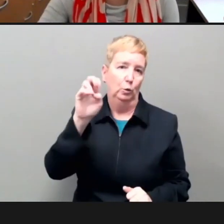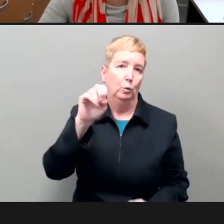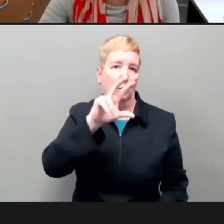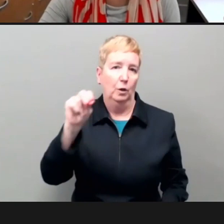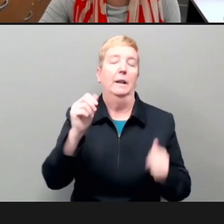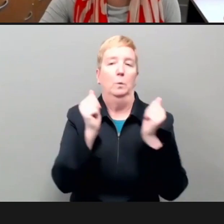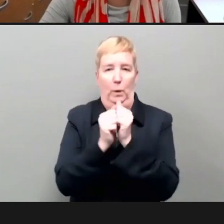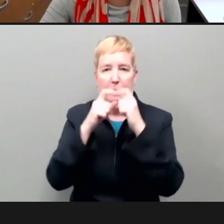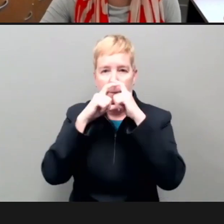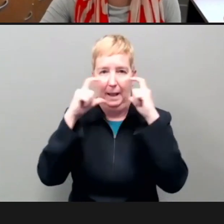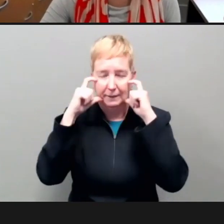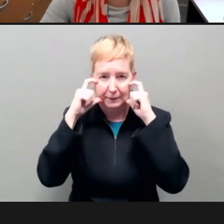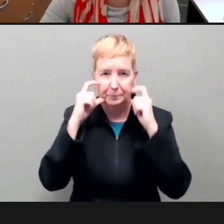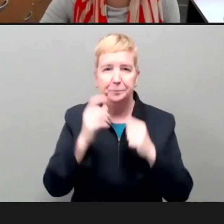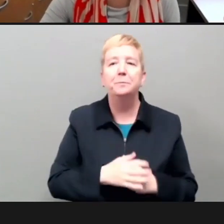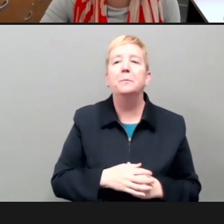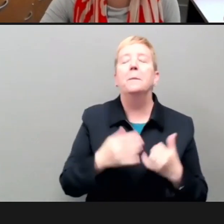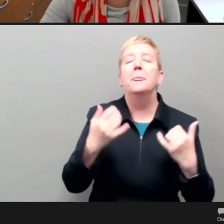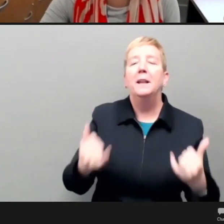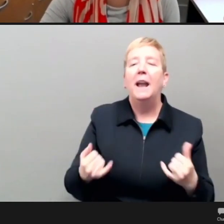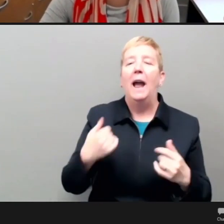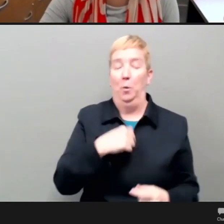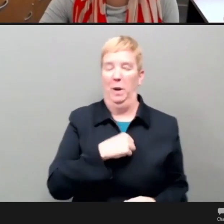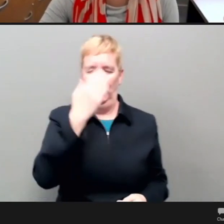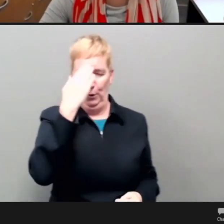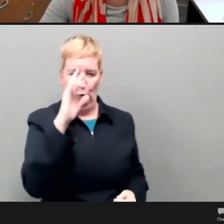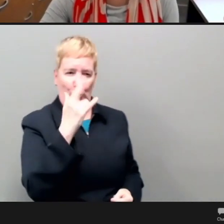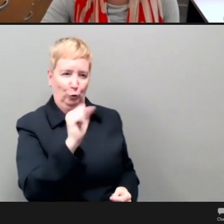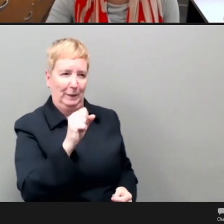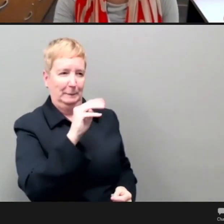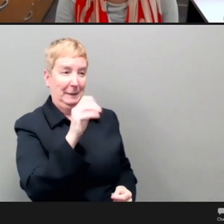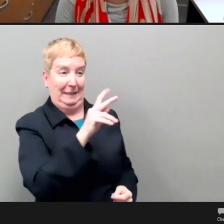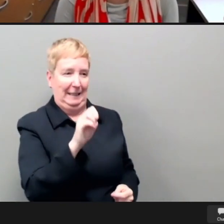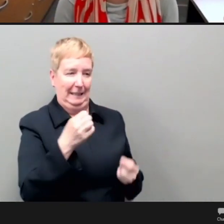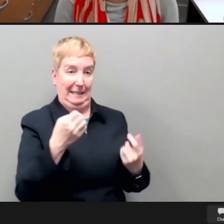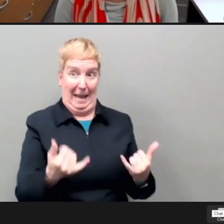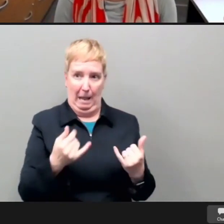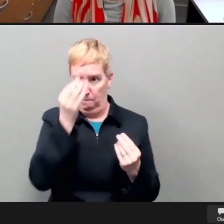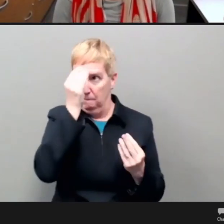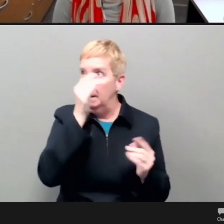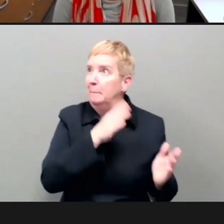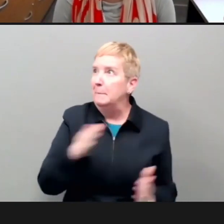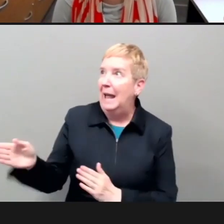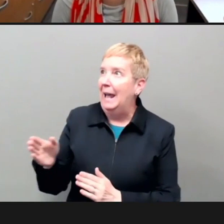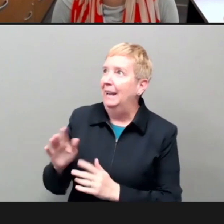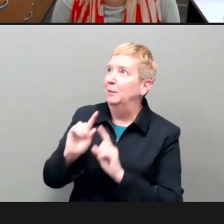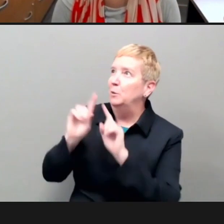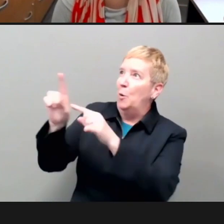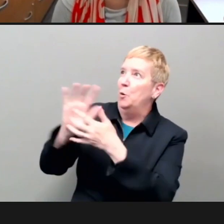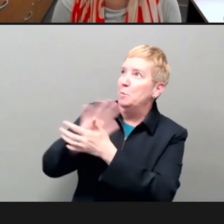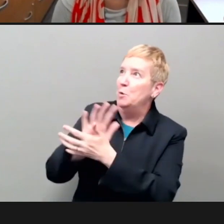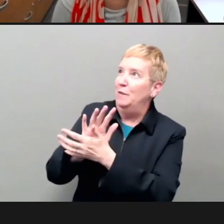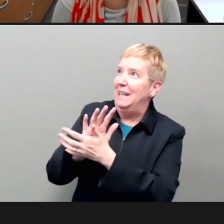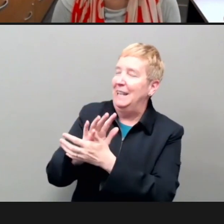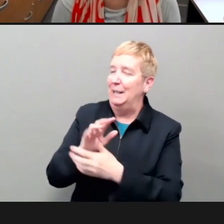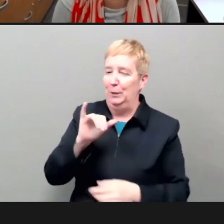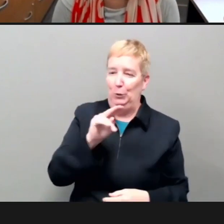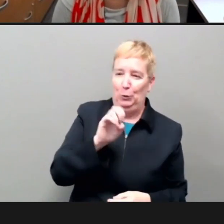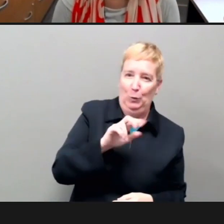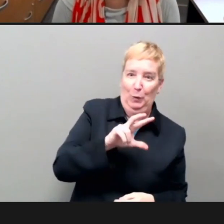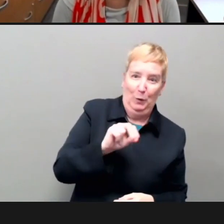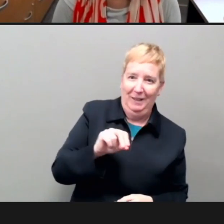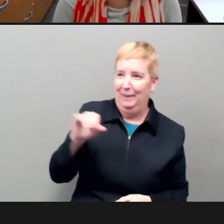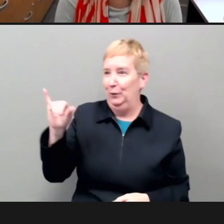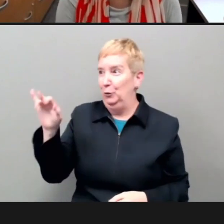So we all know what Chris McKee is going to be doing. He's going to be going to a movie on June 30th or first thing on July 1st,